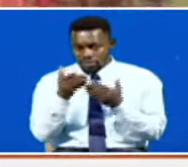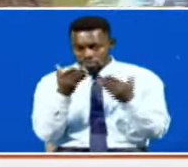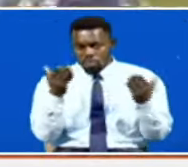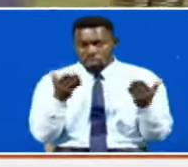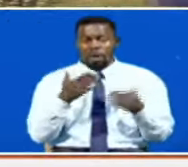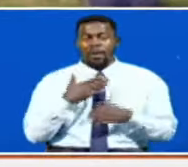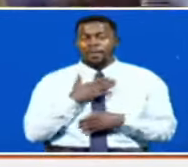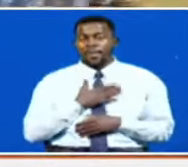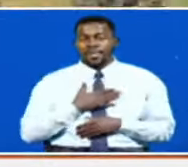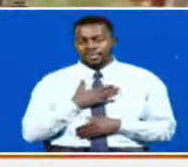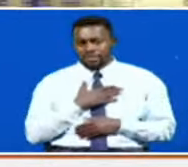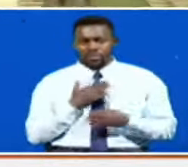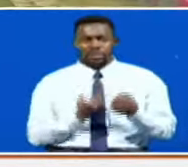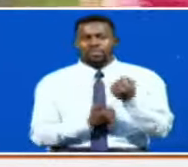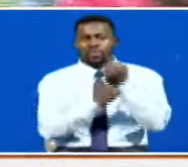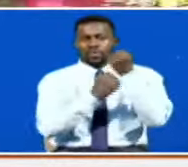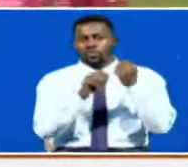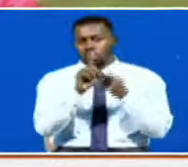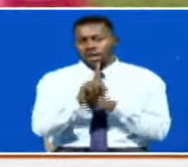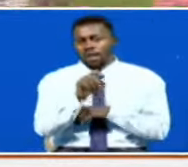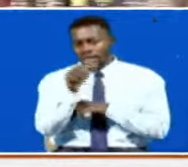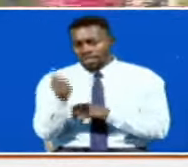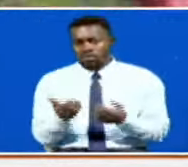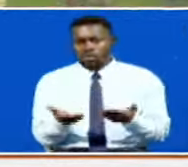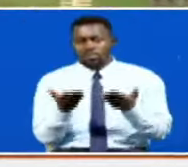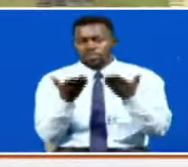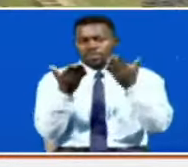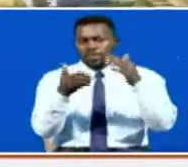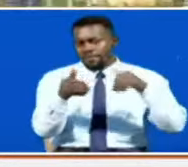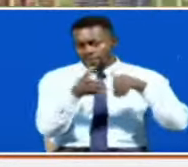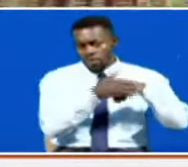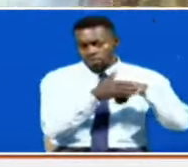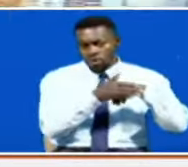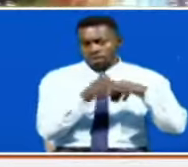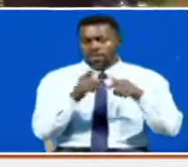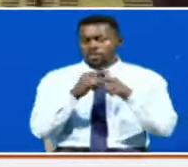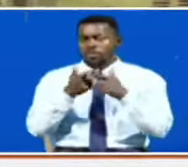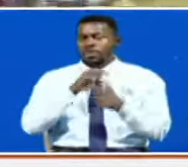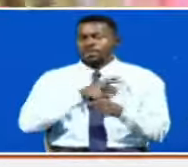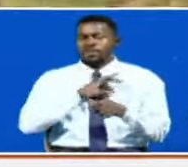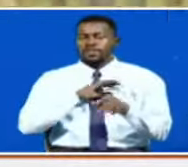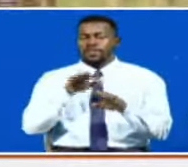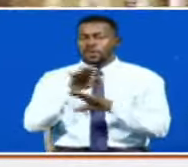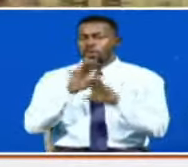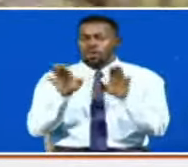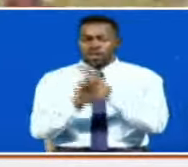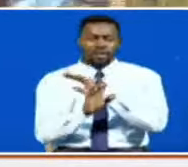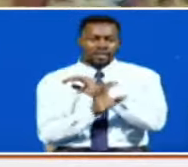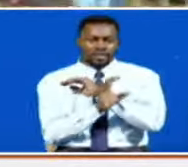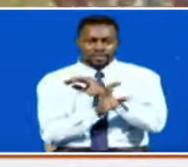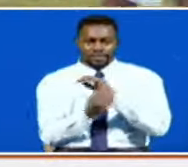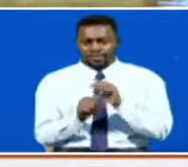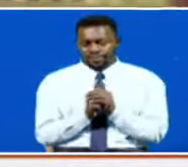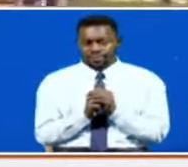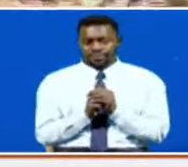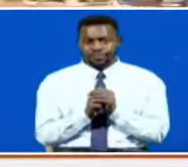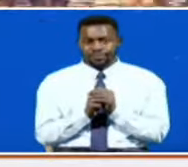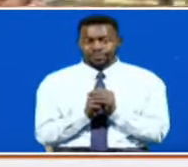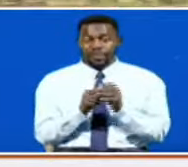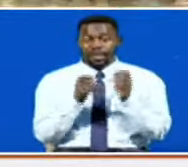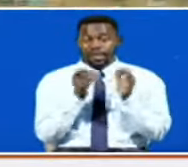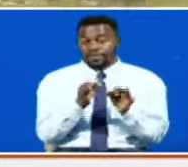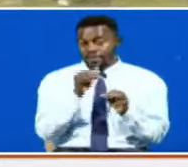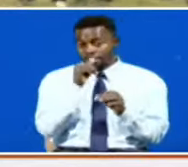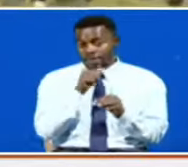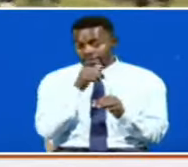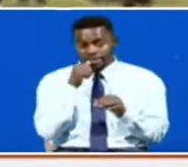another for the betterment of soccer for people of Kitui and Kenya at large. The moment the private sector